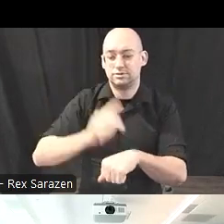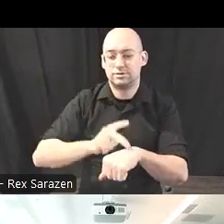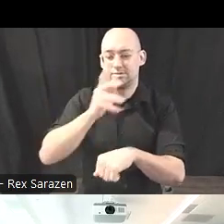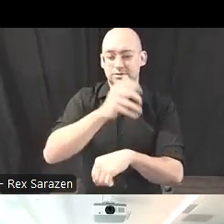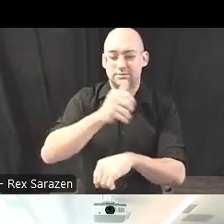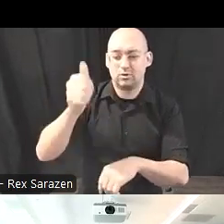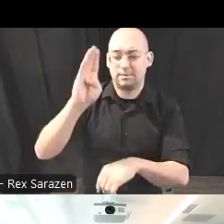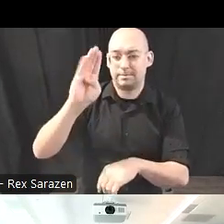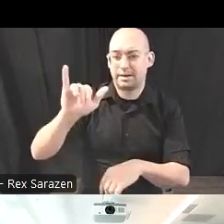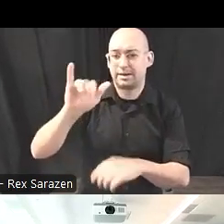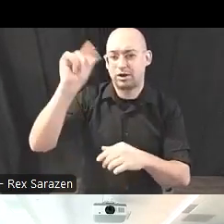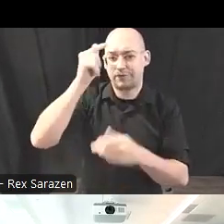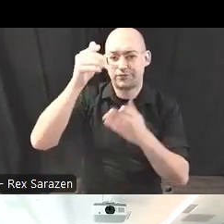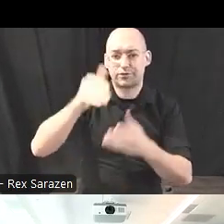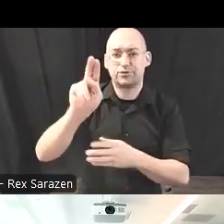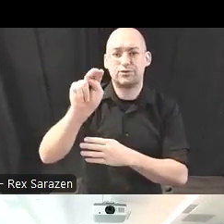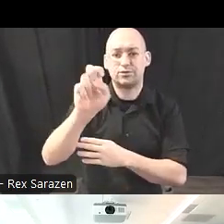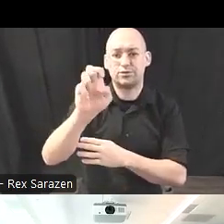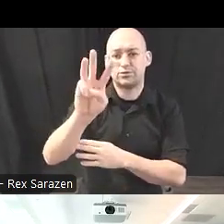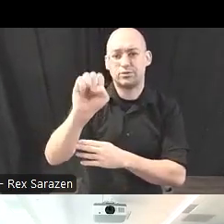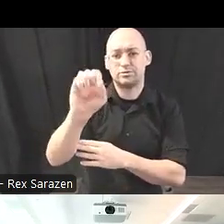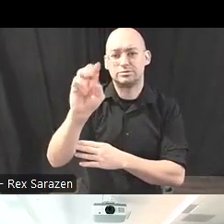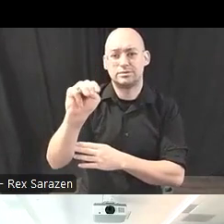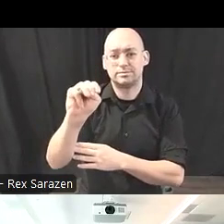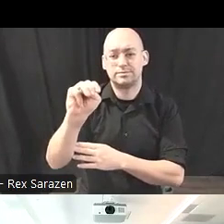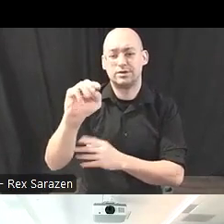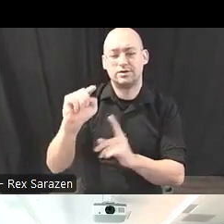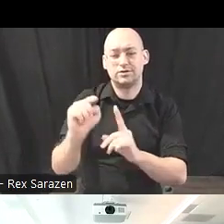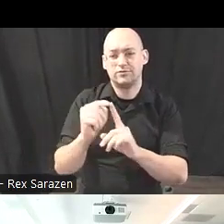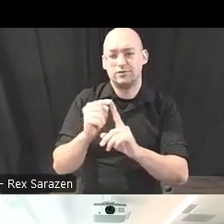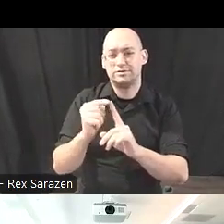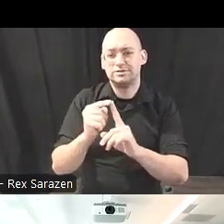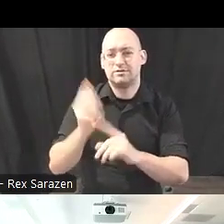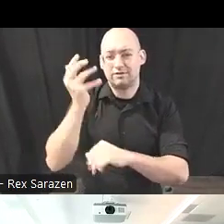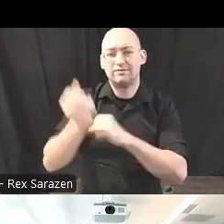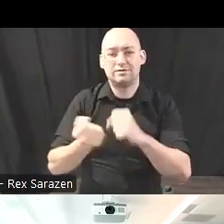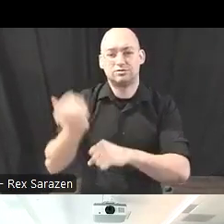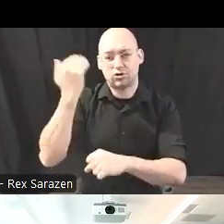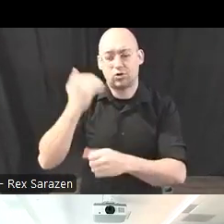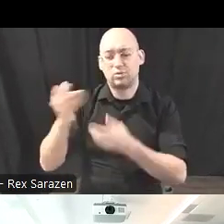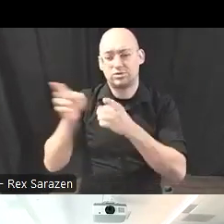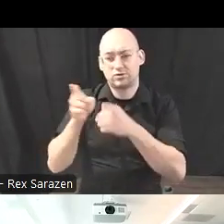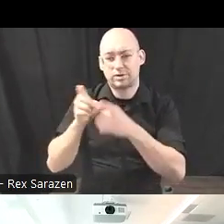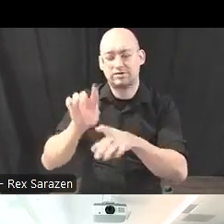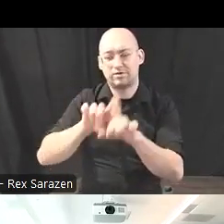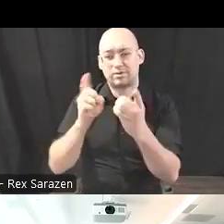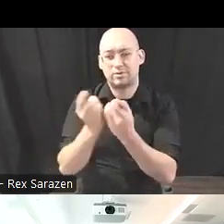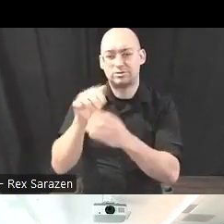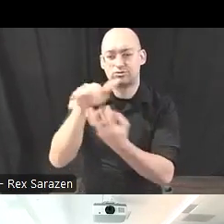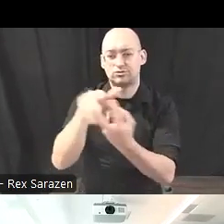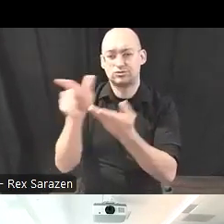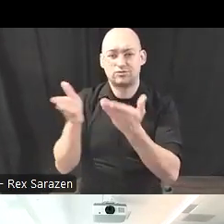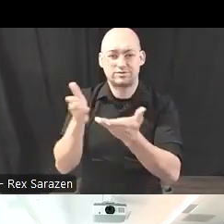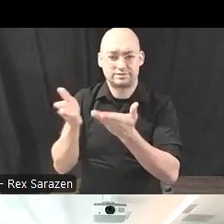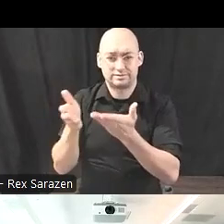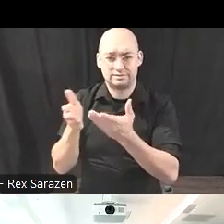Governor Newsom. First, 5 years ago to serve as the director of the Department of Social Services. And